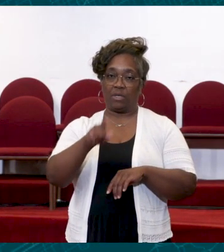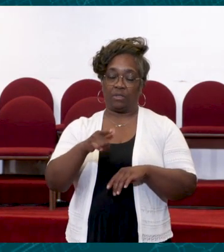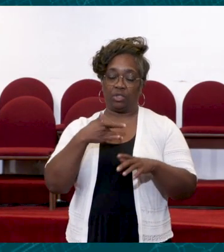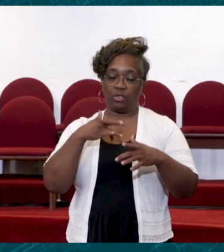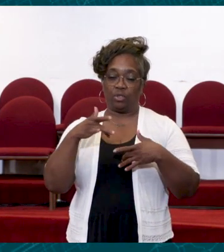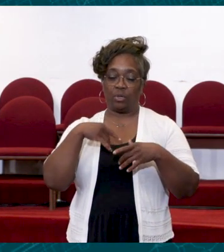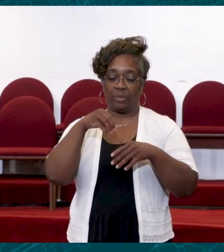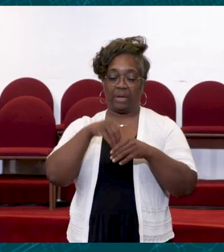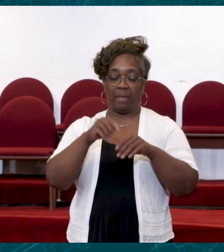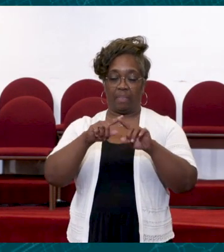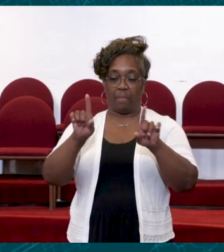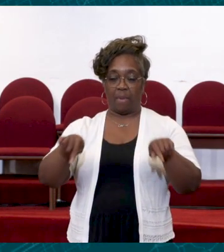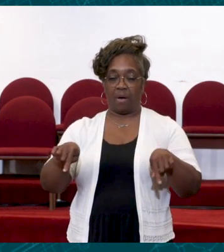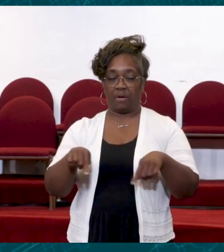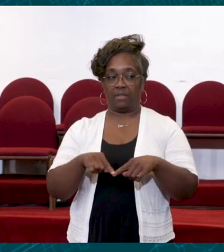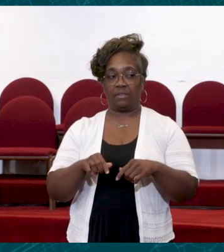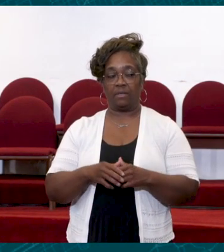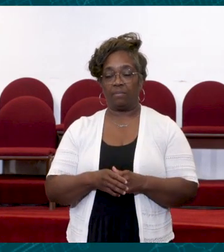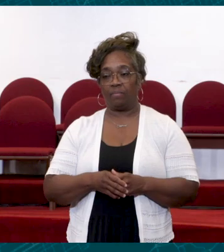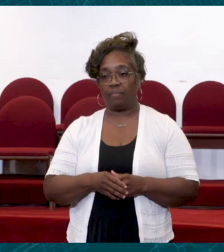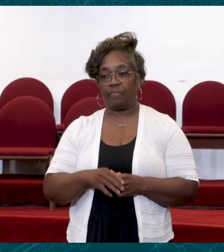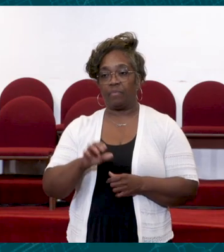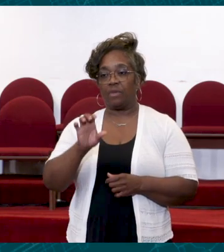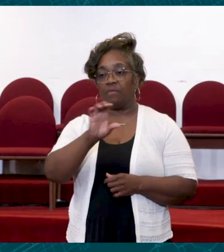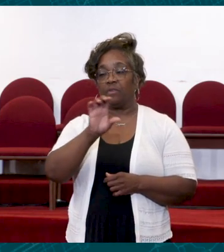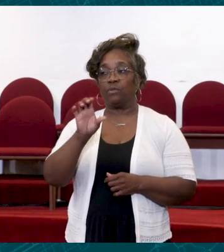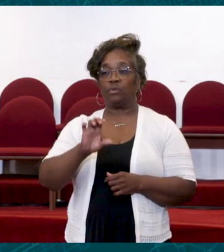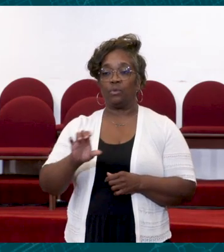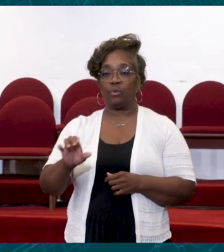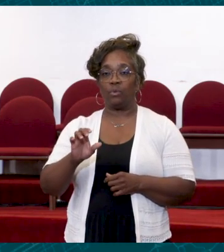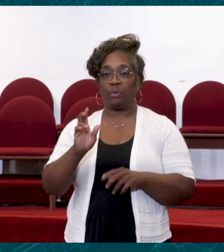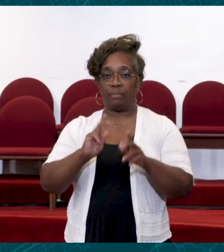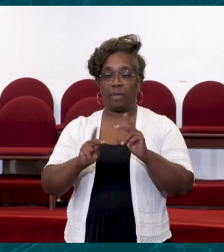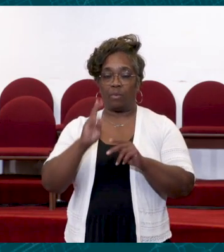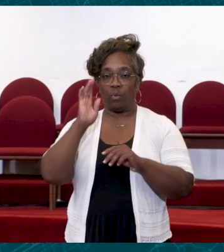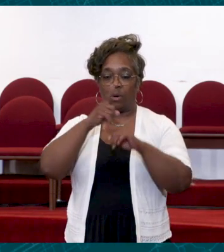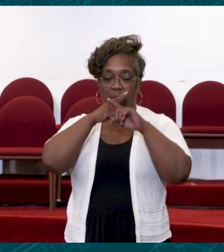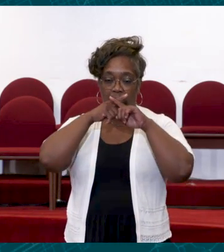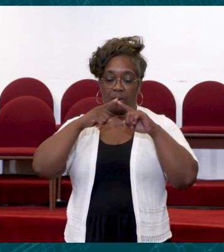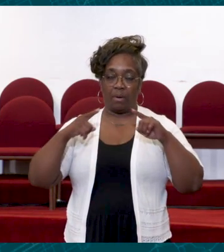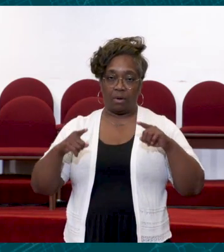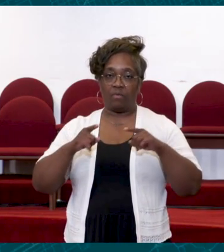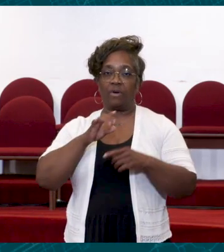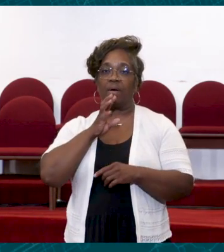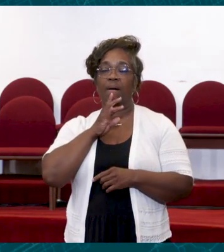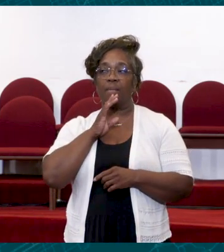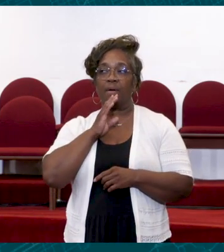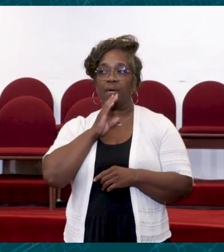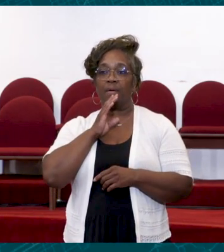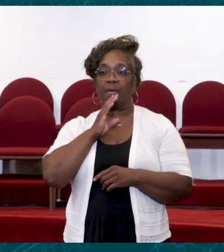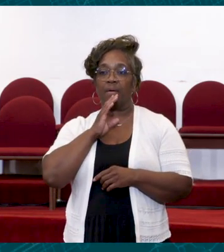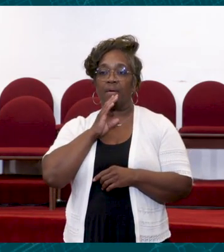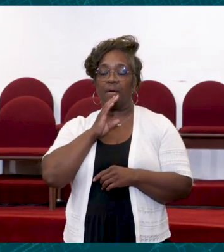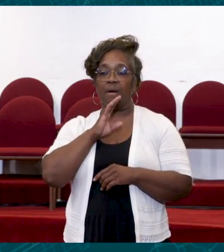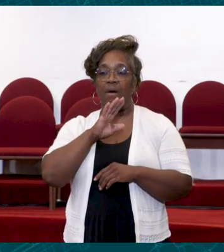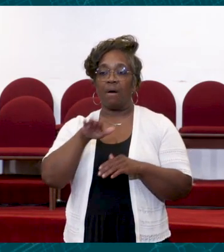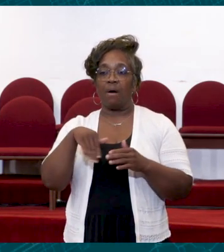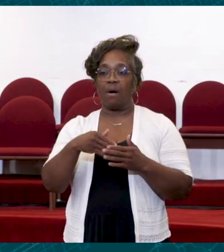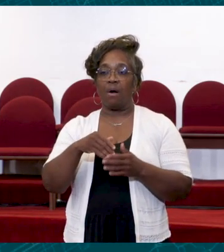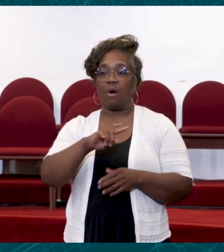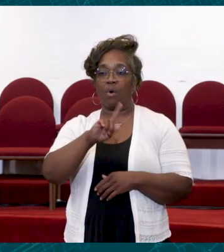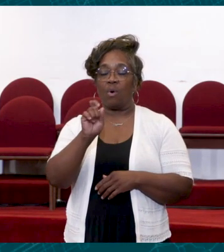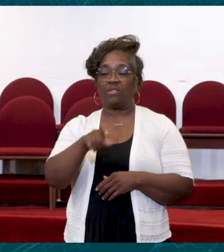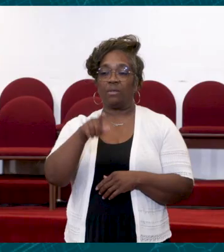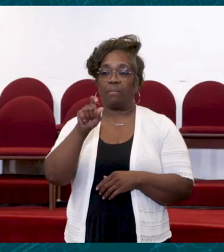participants will be unmuted to speak. All questions must be submitted via the